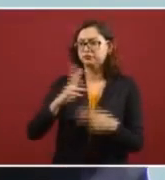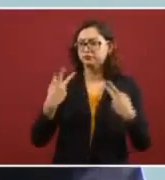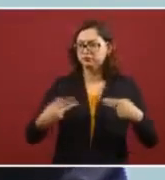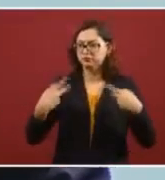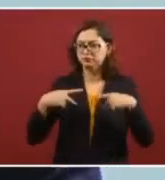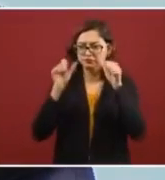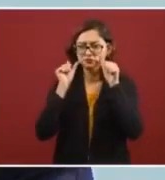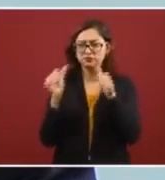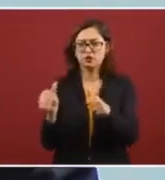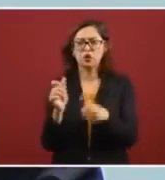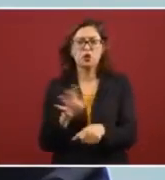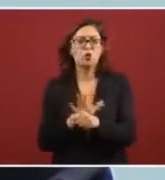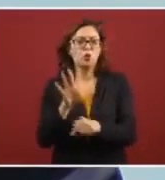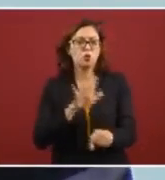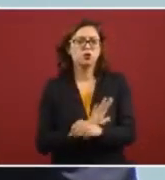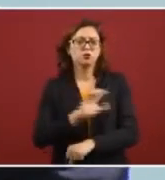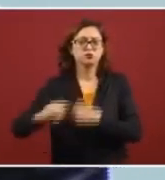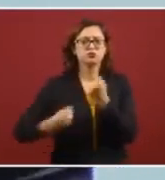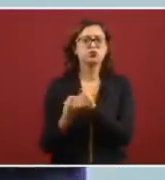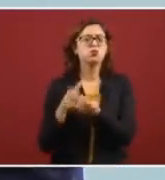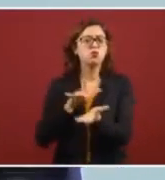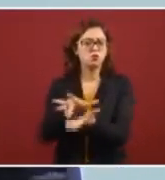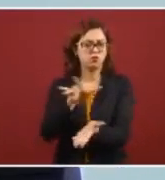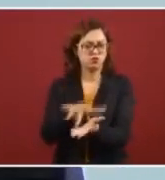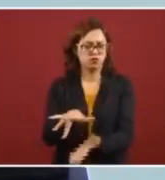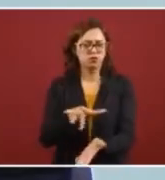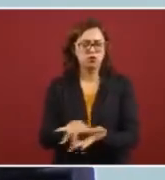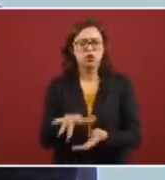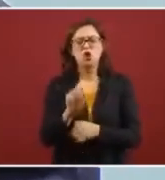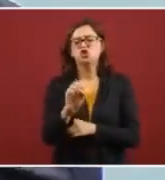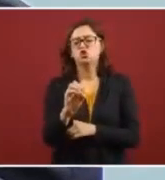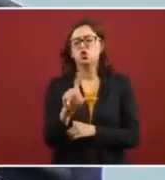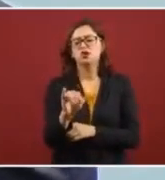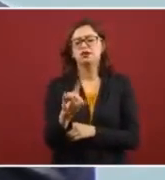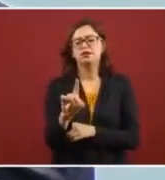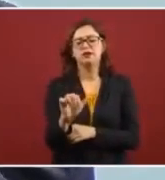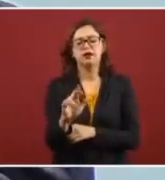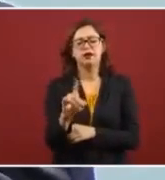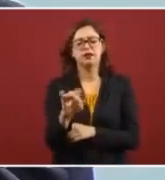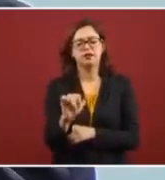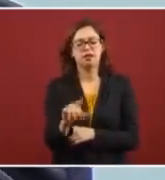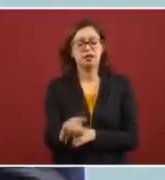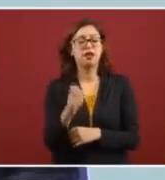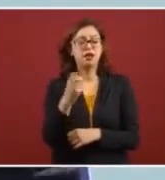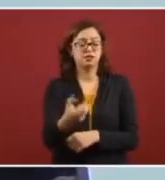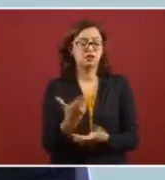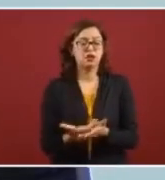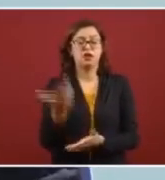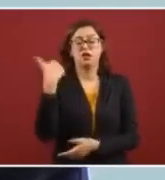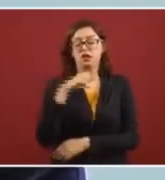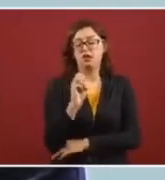1979, the Solidarity Plan,